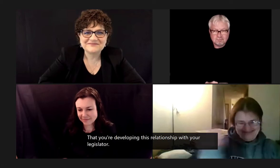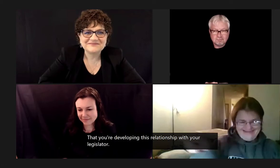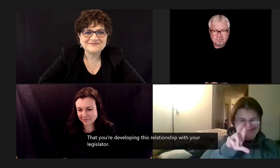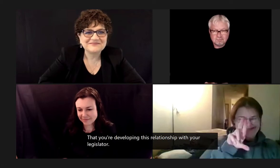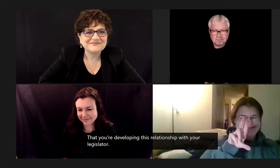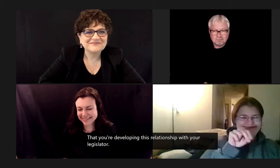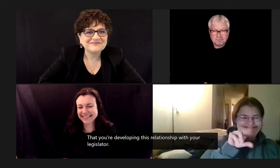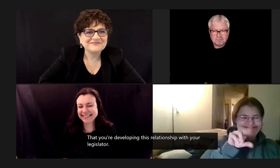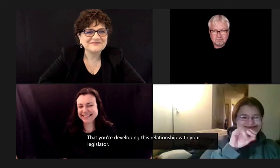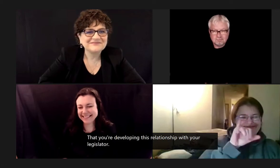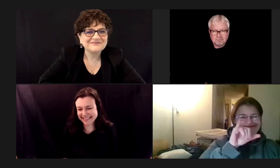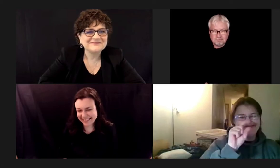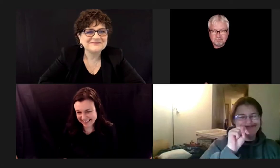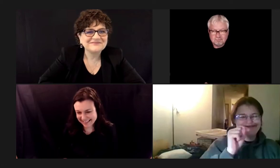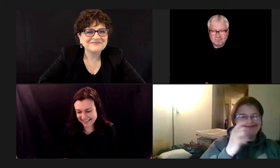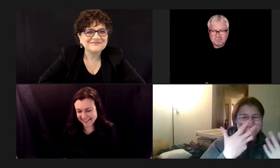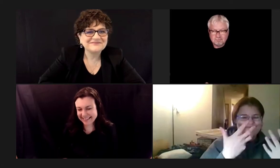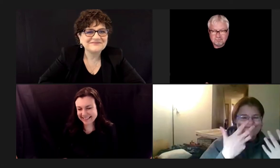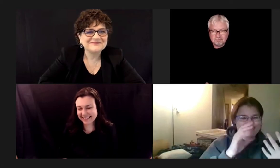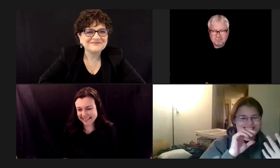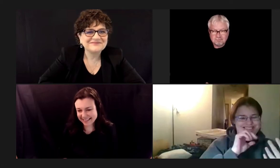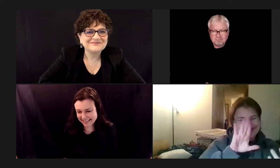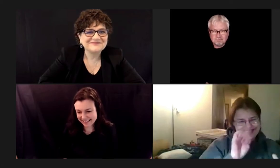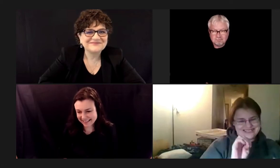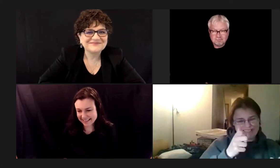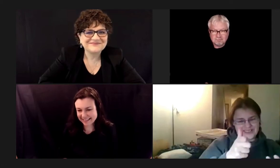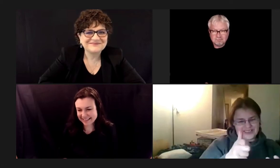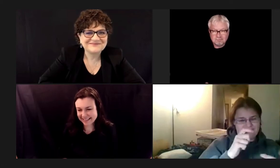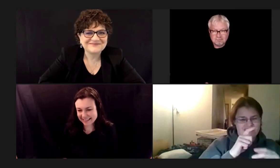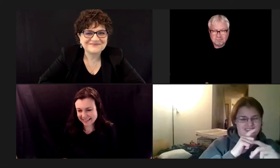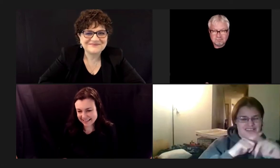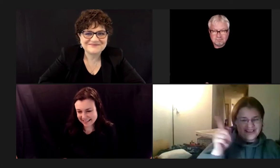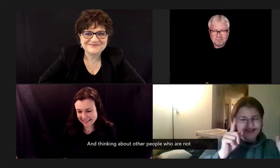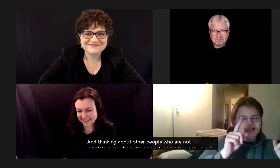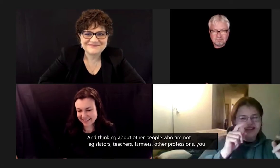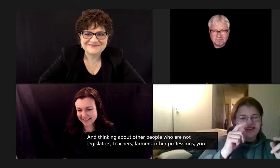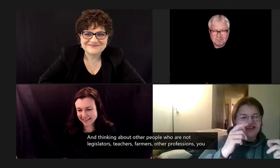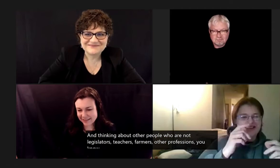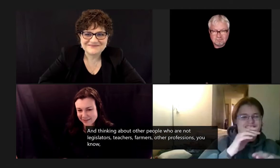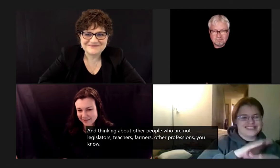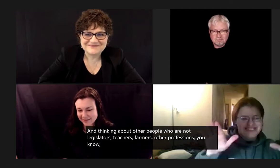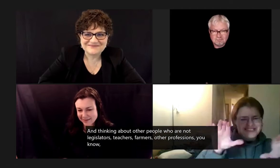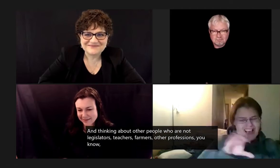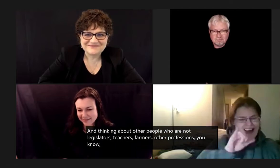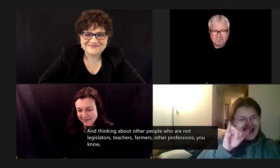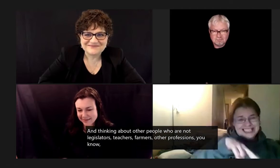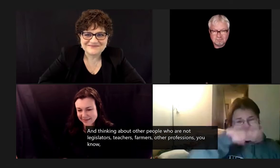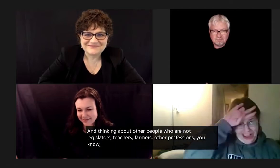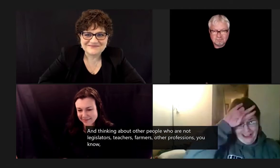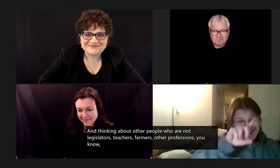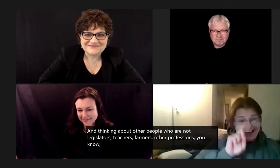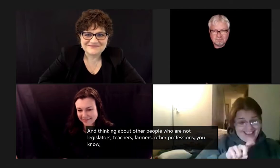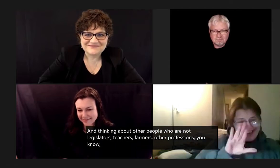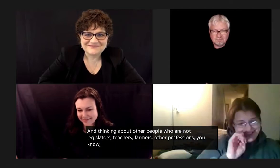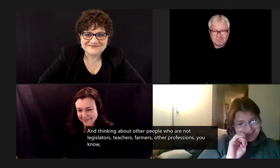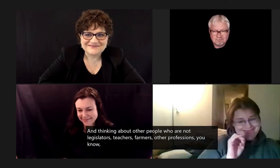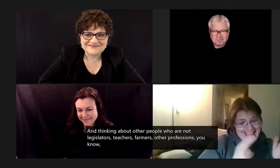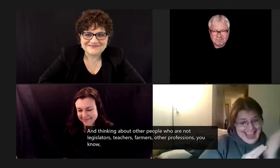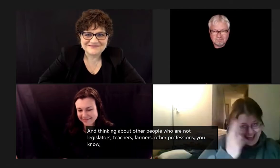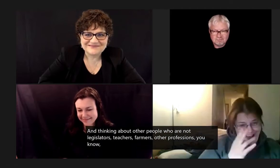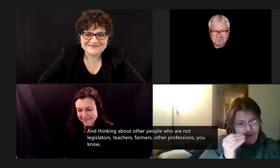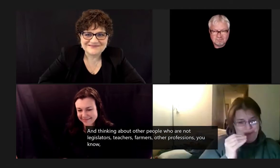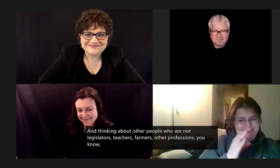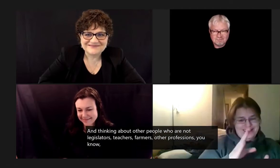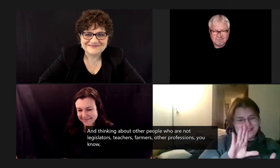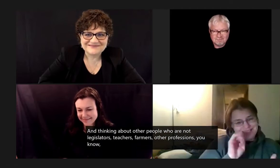professions. You know, legislators aren't going to be biting you. Just be yourself and